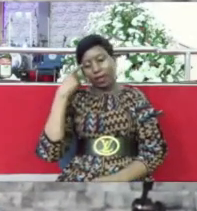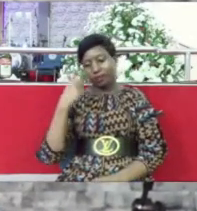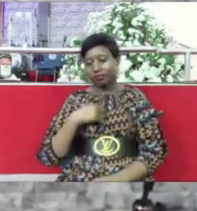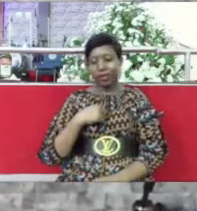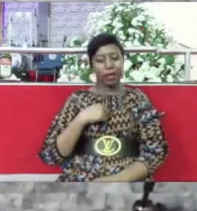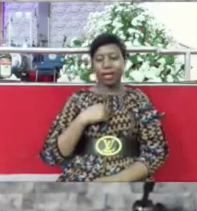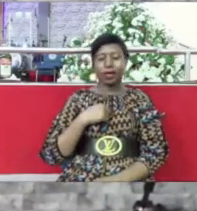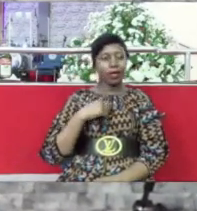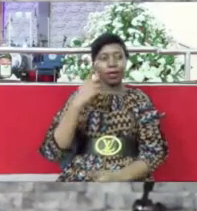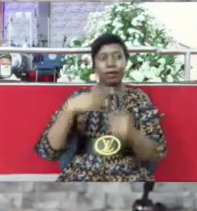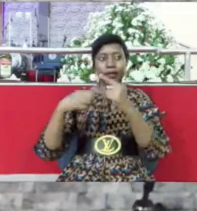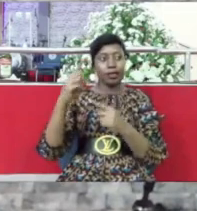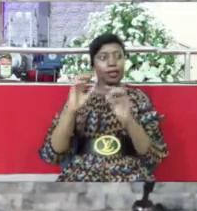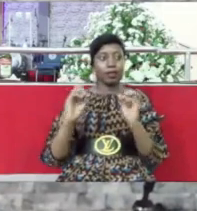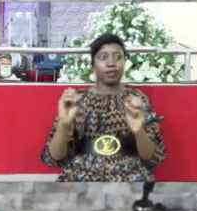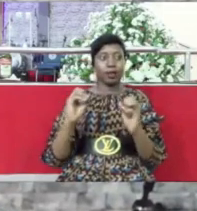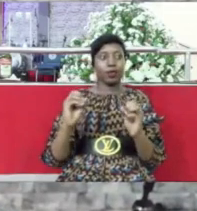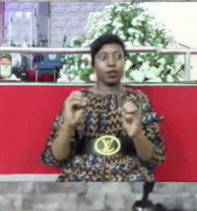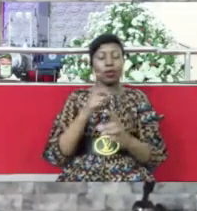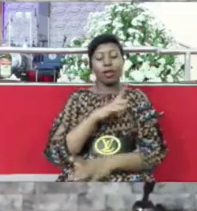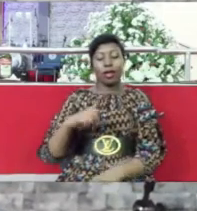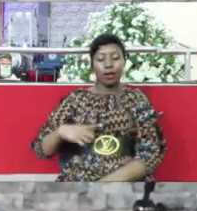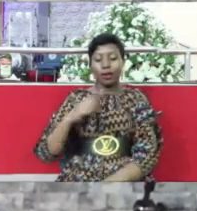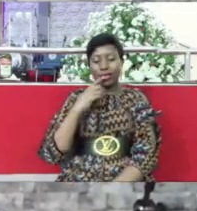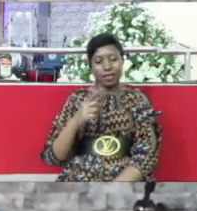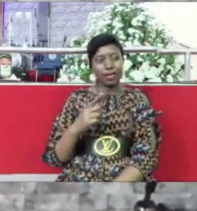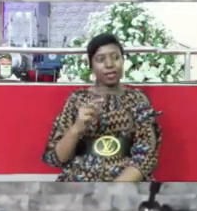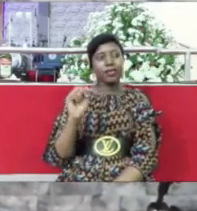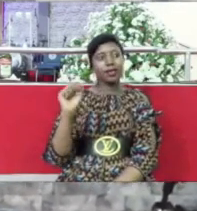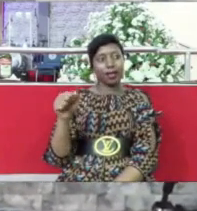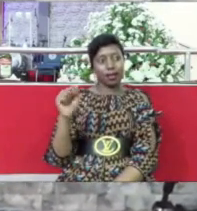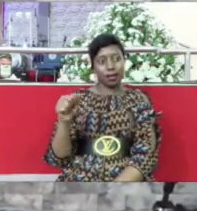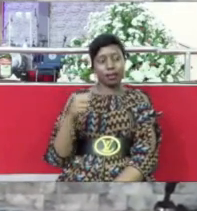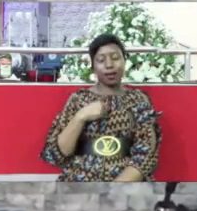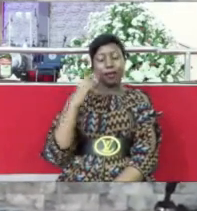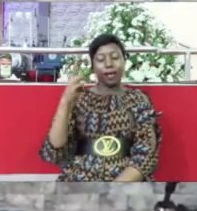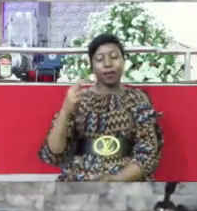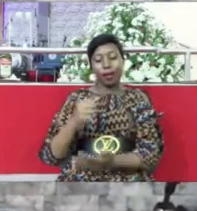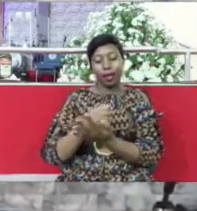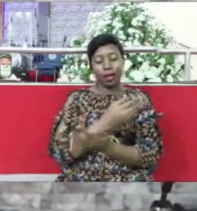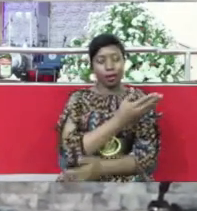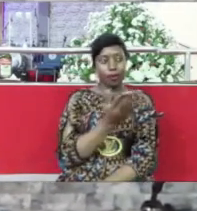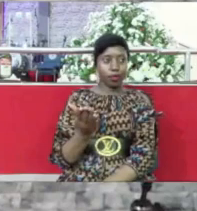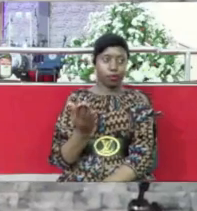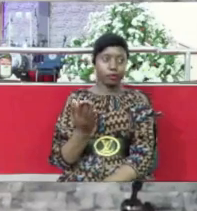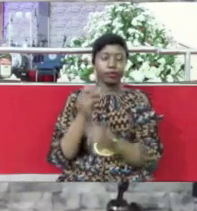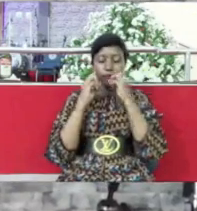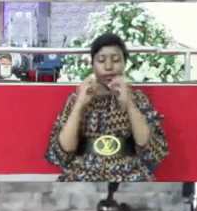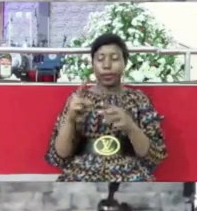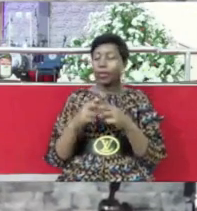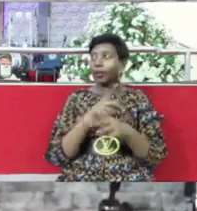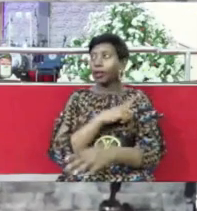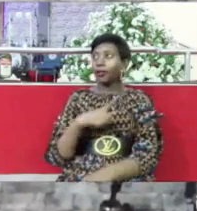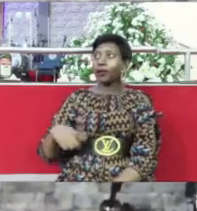you. Anakusemezea. Yes. Ndio. But I can. Ninaweza. And I will help you. Nitakusaidia. Blessed be the name of the Lord. Amen.